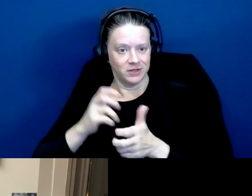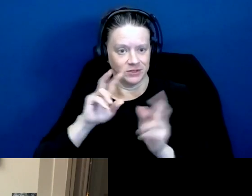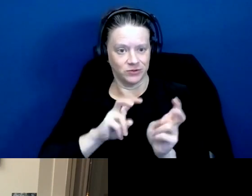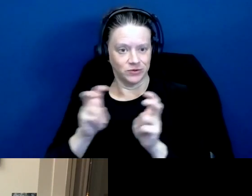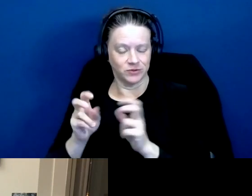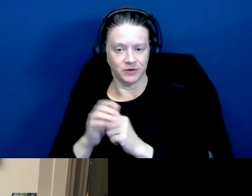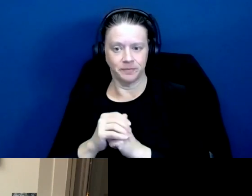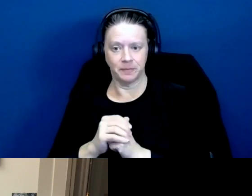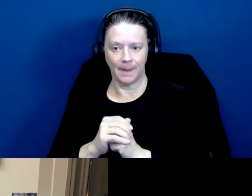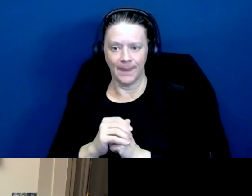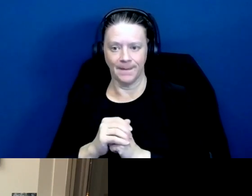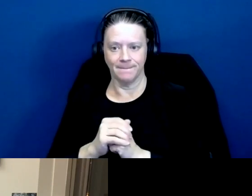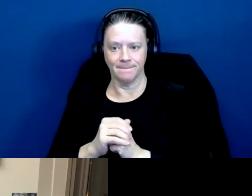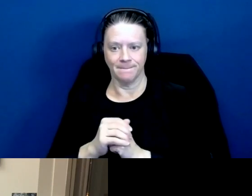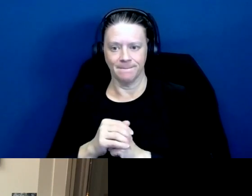There